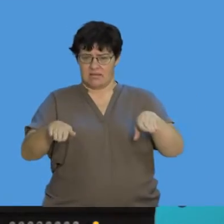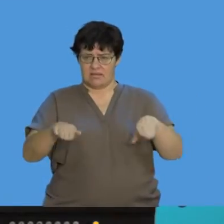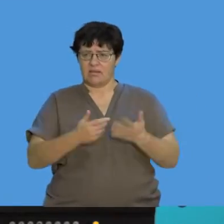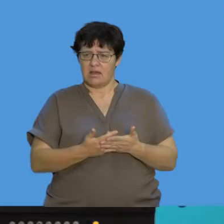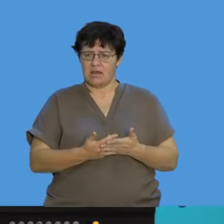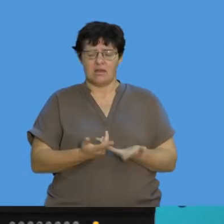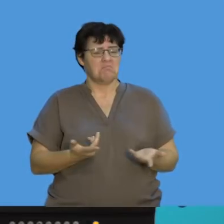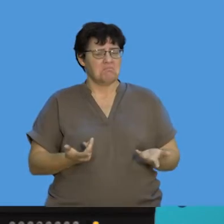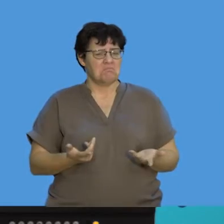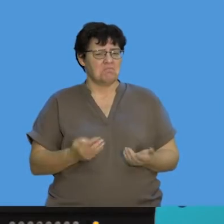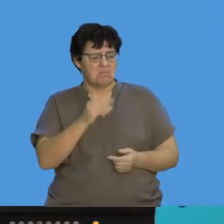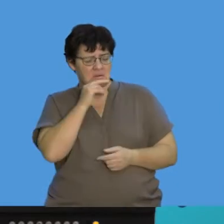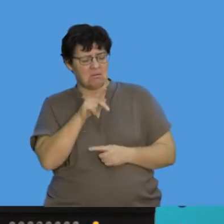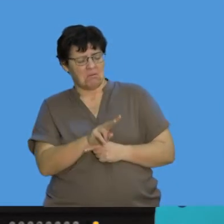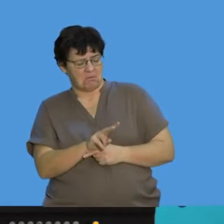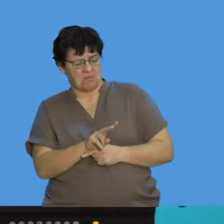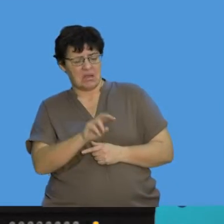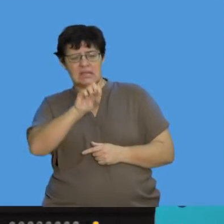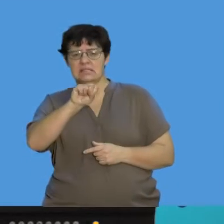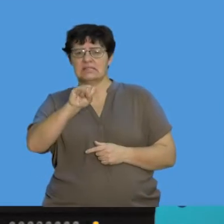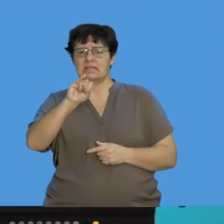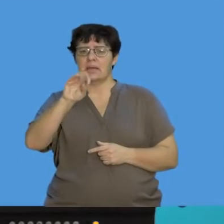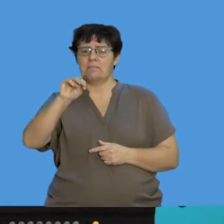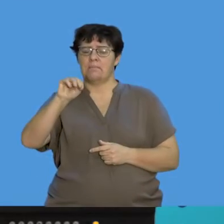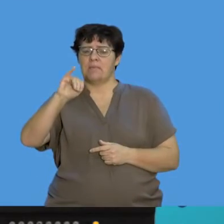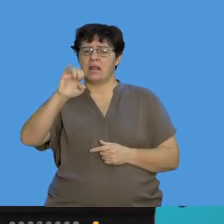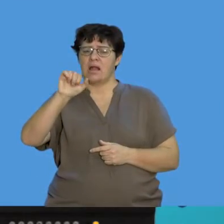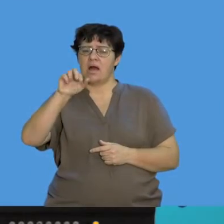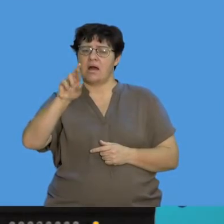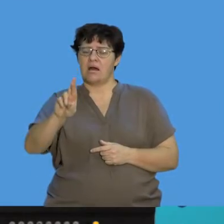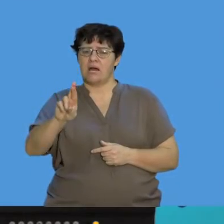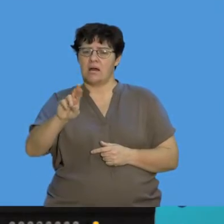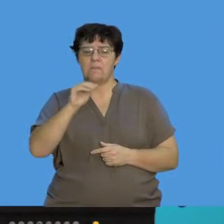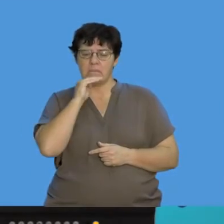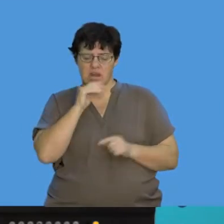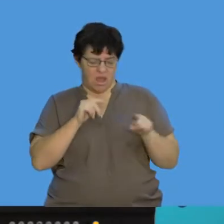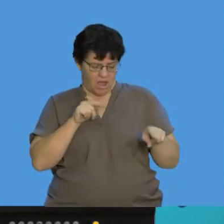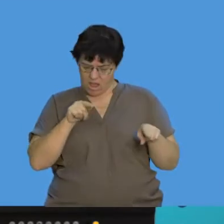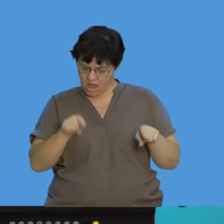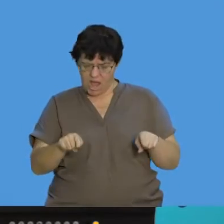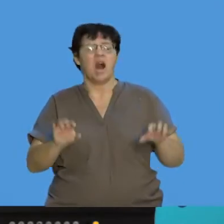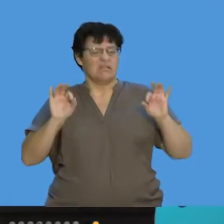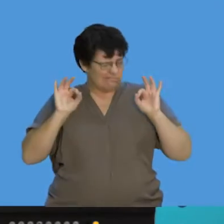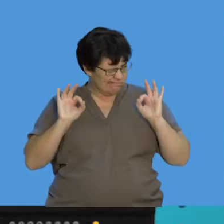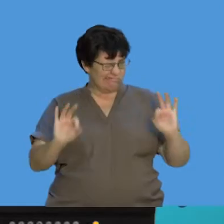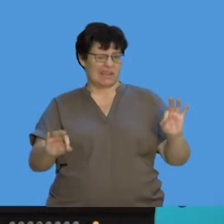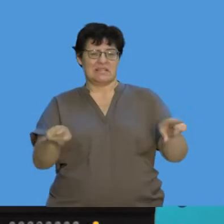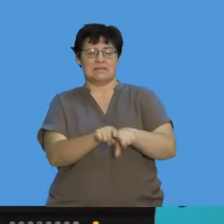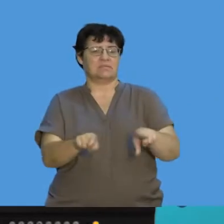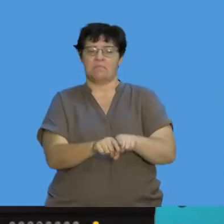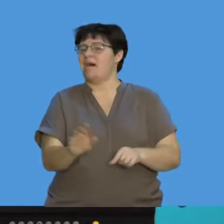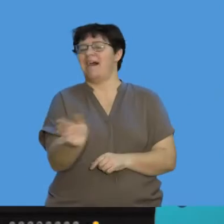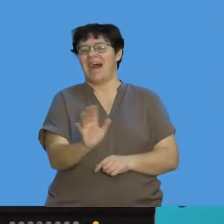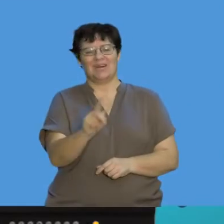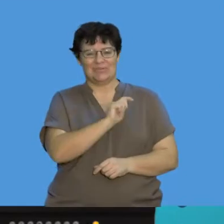itself, when you look at it from an English perspective, one will think, no, they must just look alike and all of that, but that's